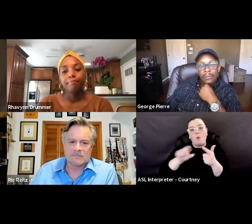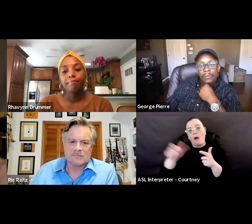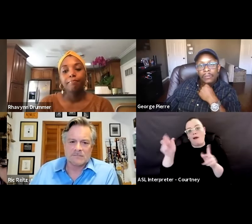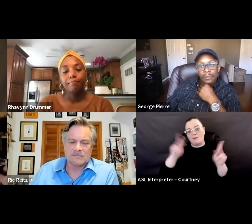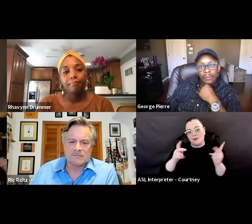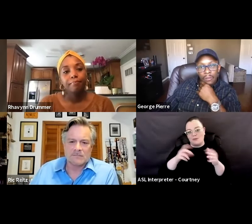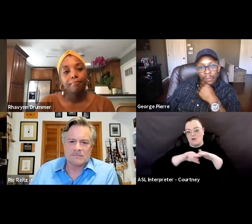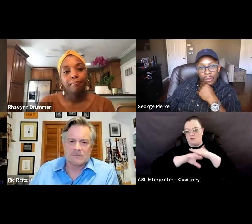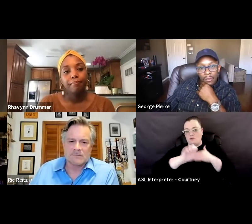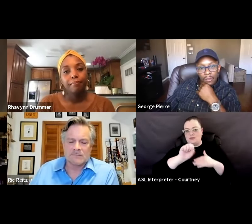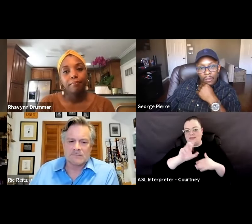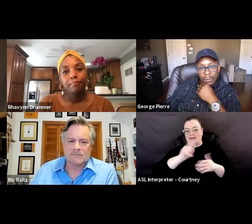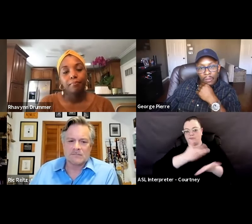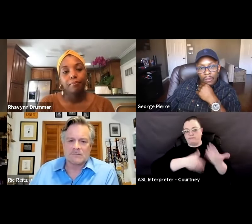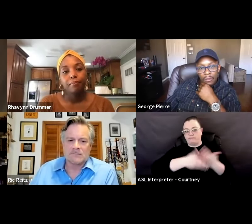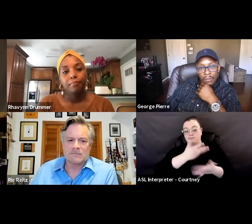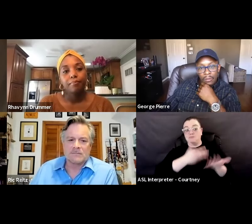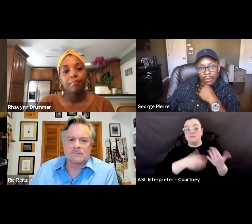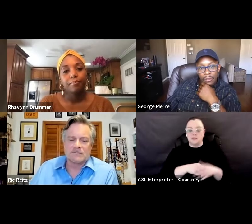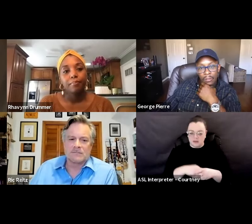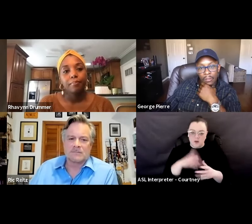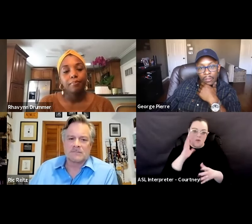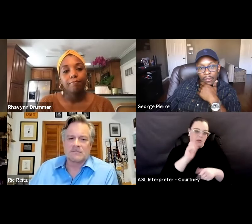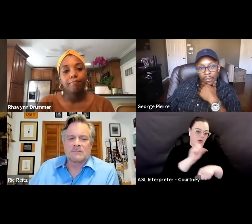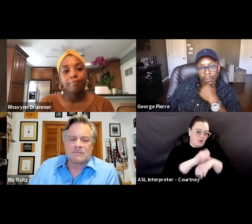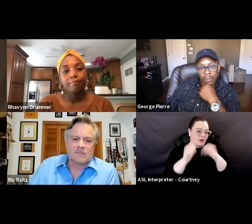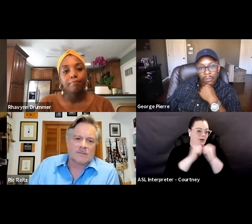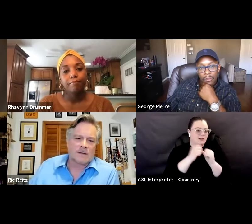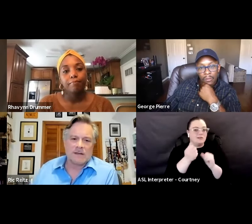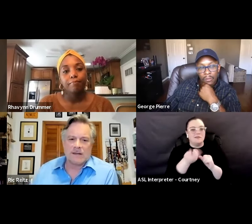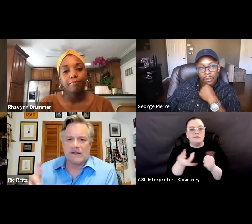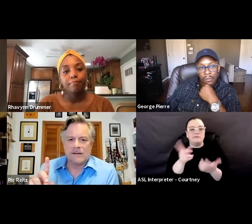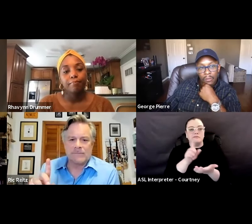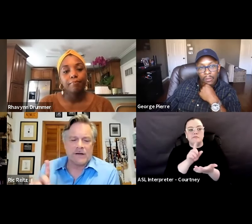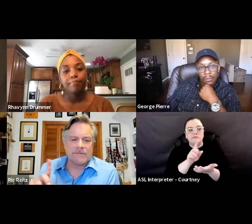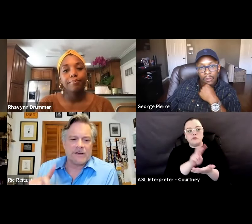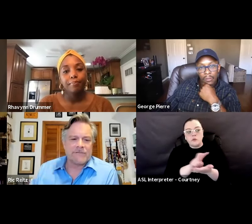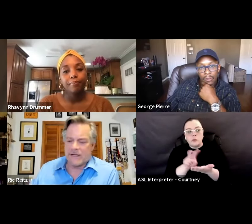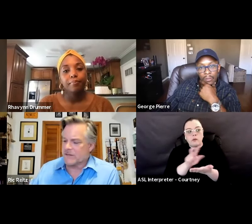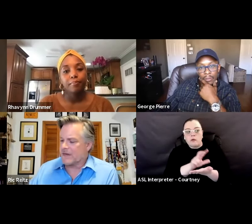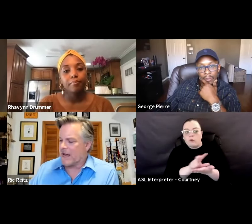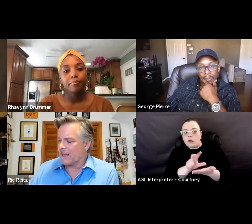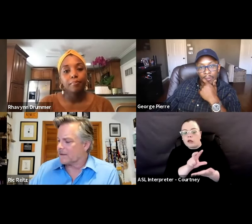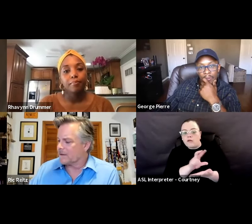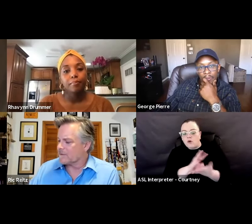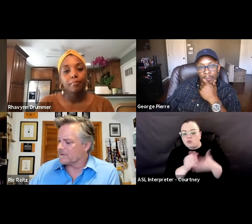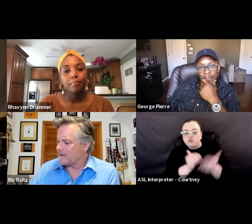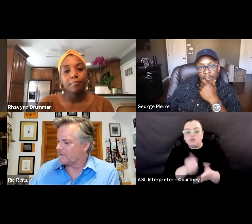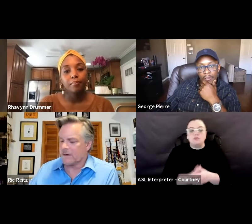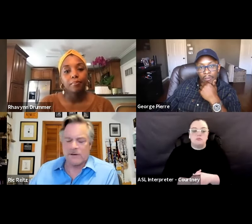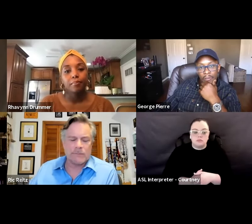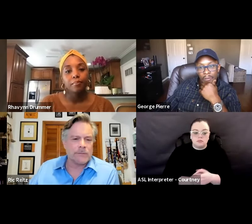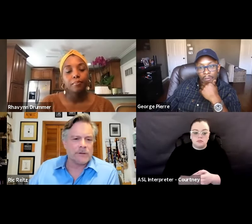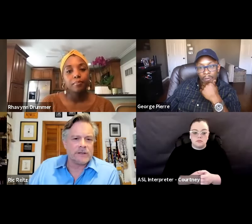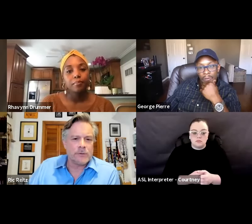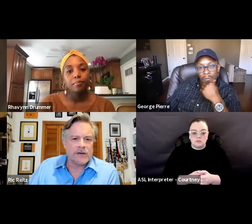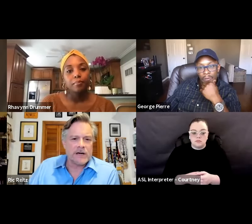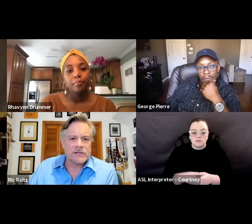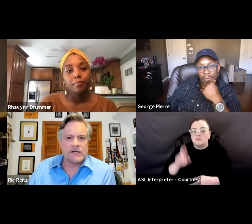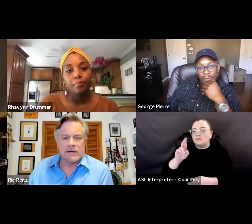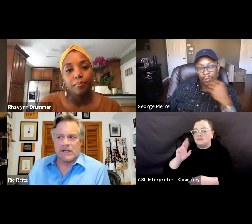you're going to now potentially be working with over the next 2 or 3, 4 weeks. And if I could just add, there's a tacit agreement